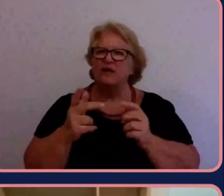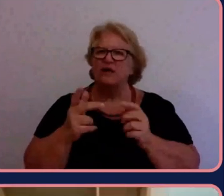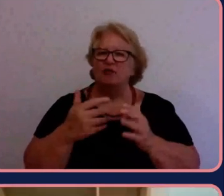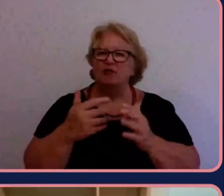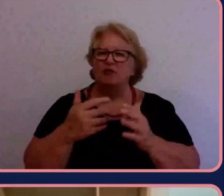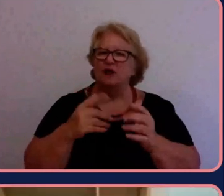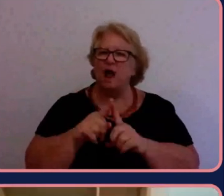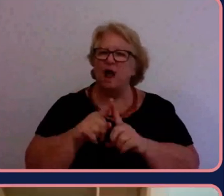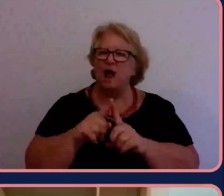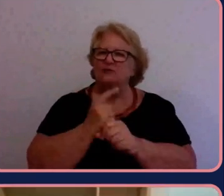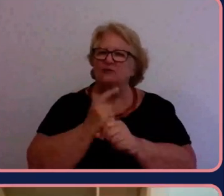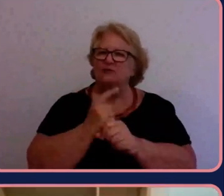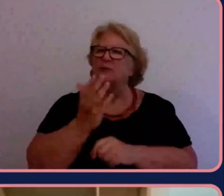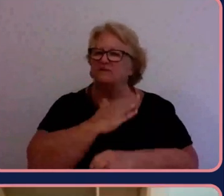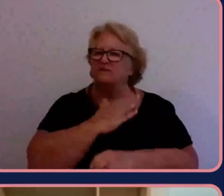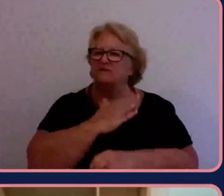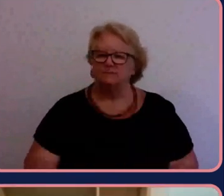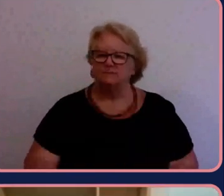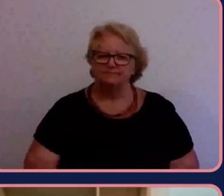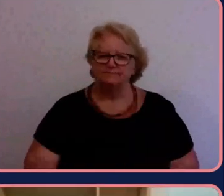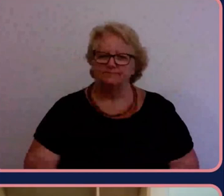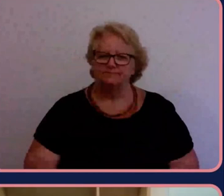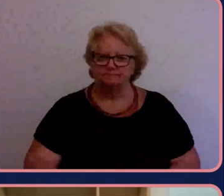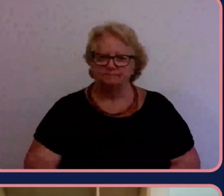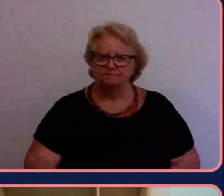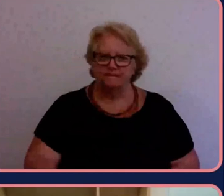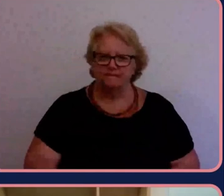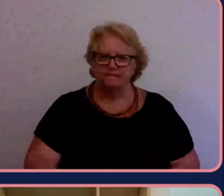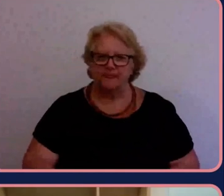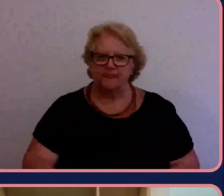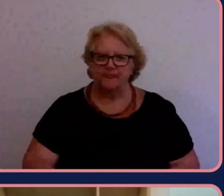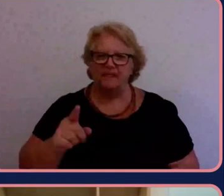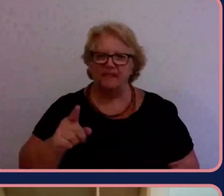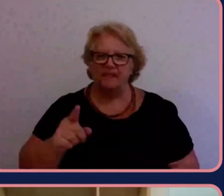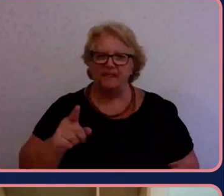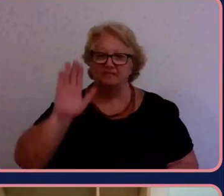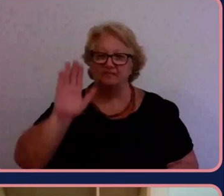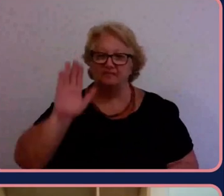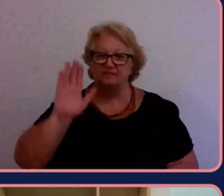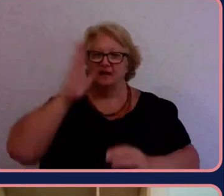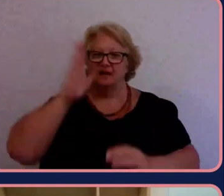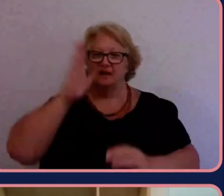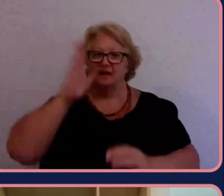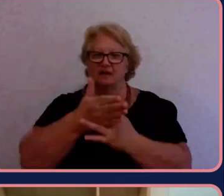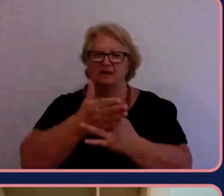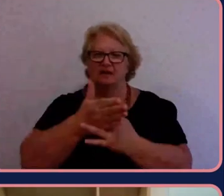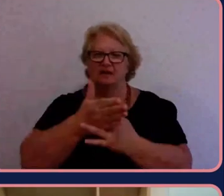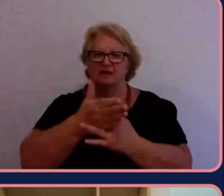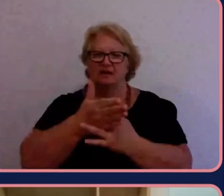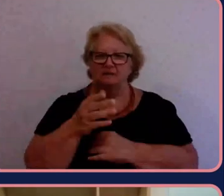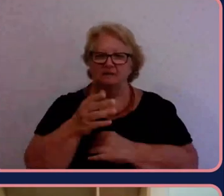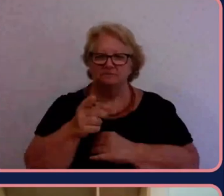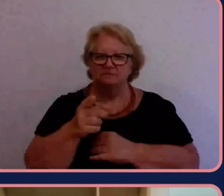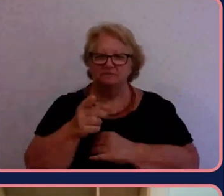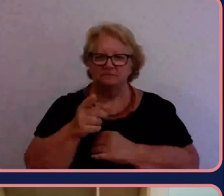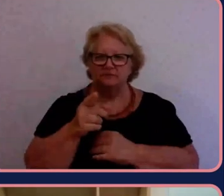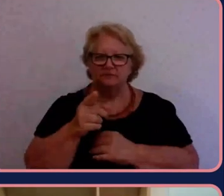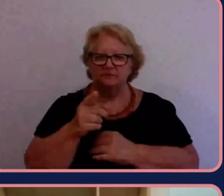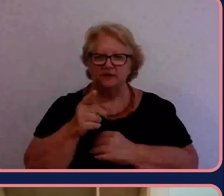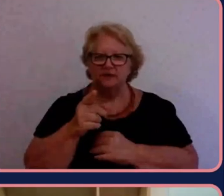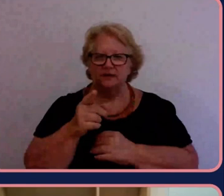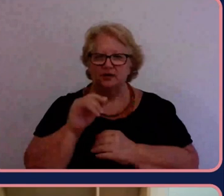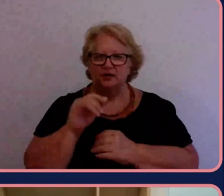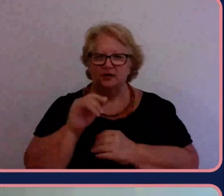Thanks, Great. Sarah. Thank you so much, James. Sarah, I might just jump in again. I mean, I guess just to sort